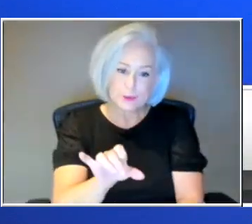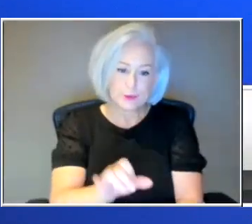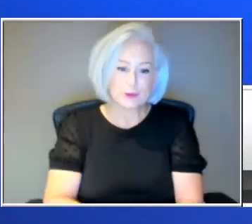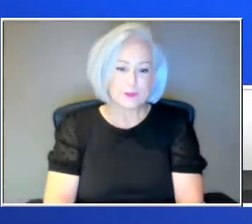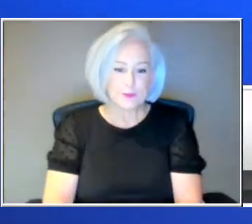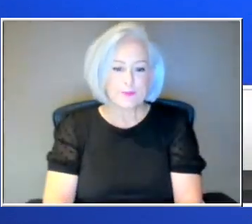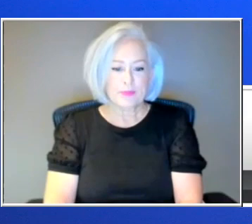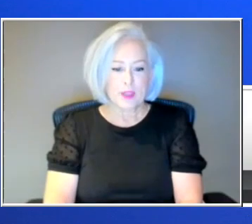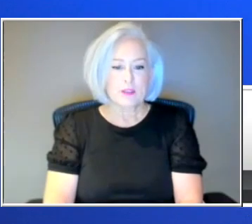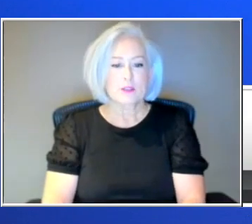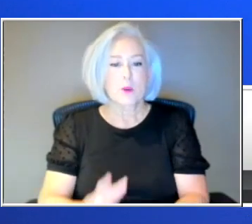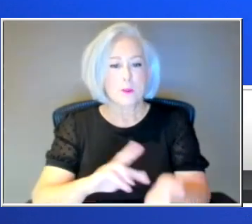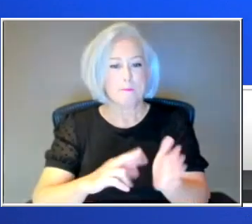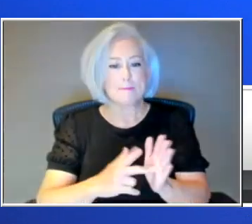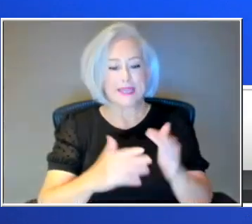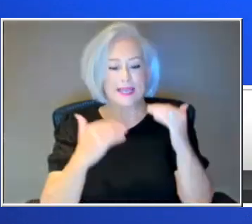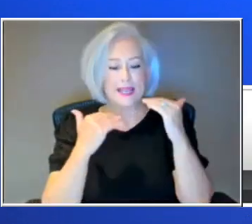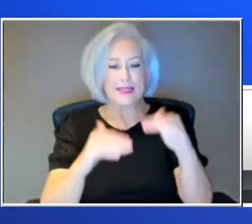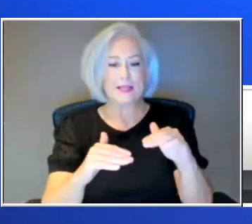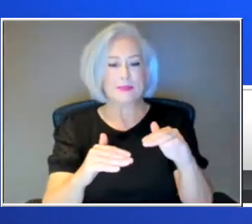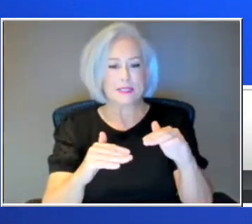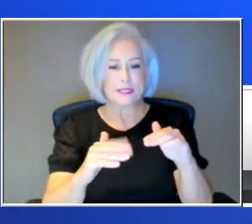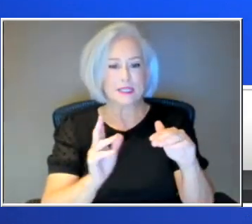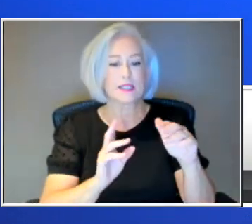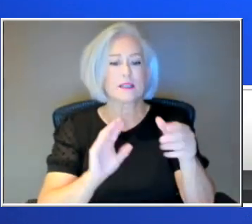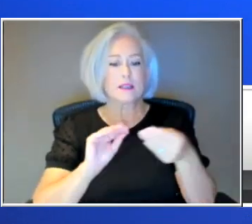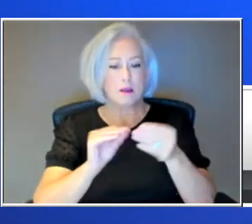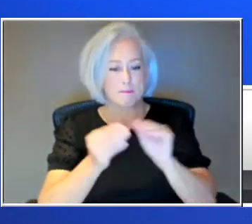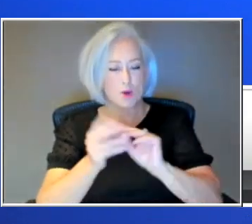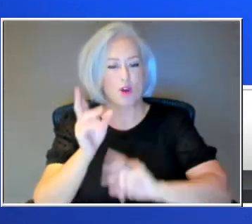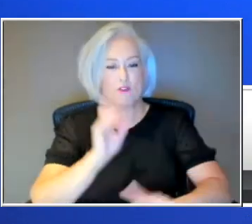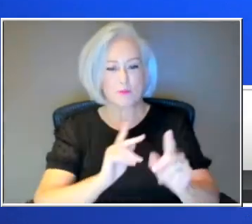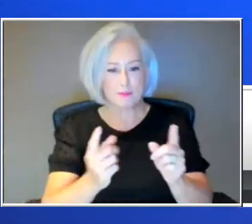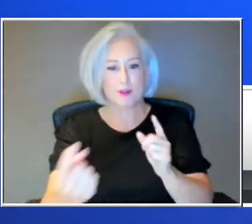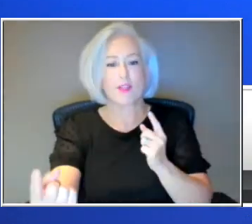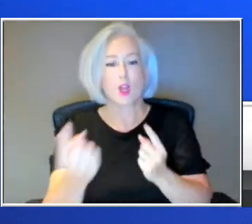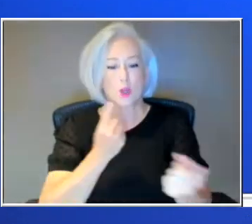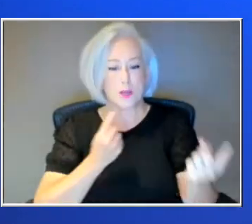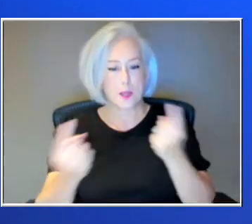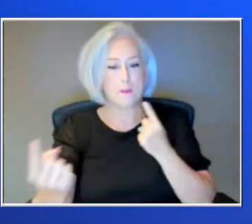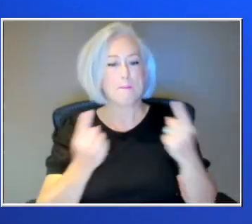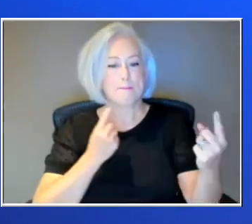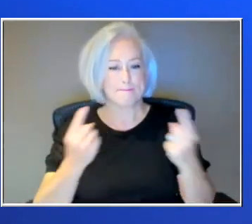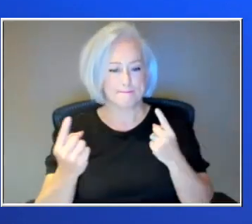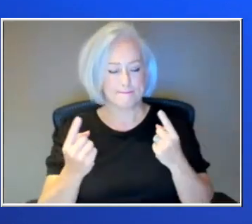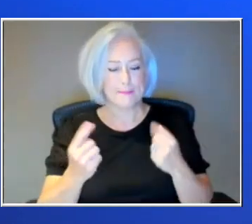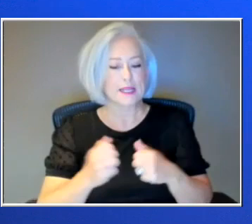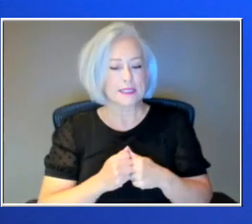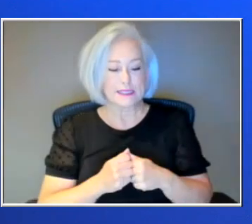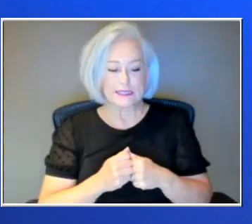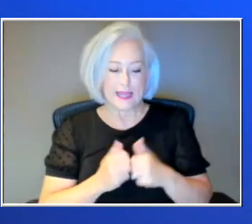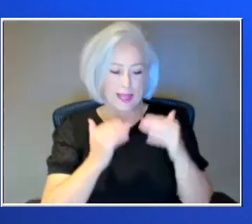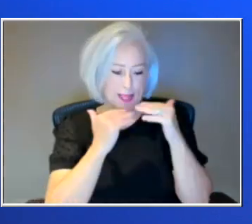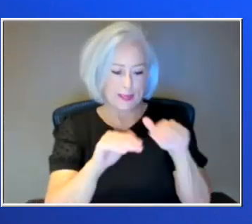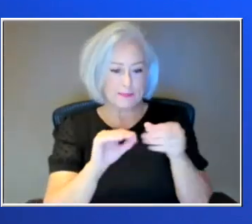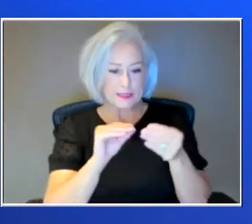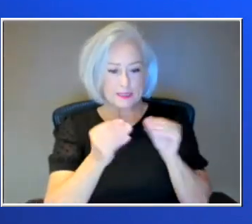limited amount of people that were able to come in to visit. You know, so many people at a time were able to come in the